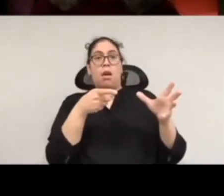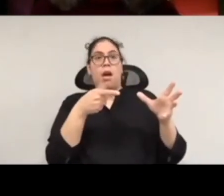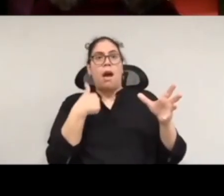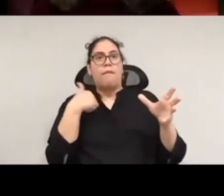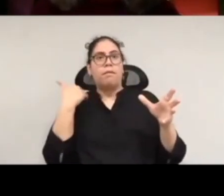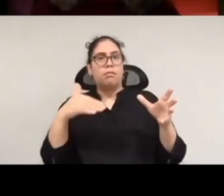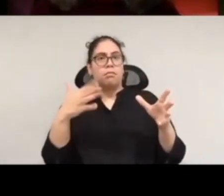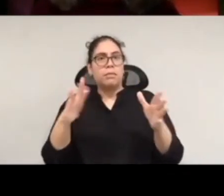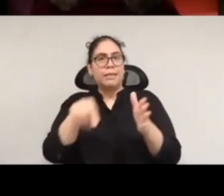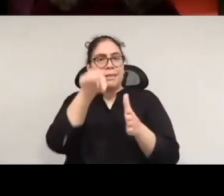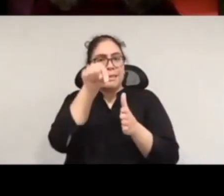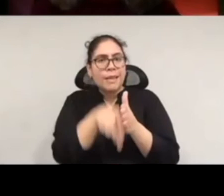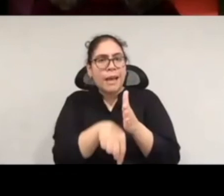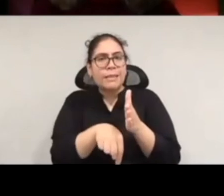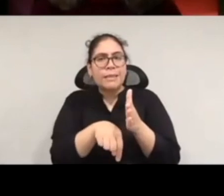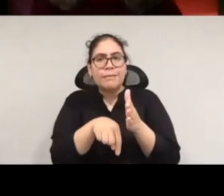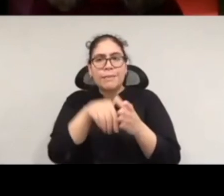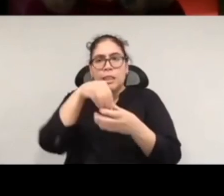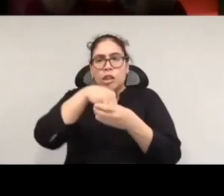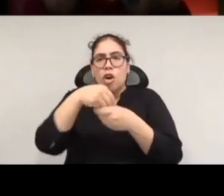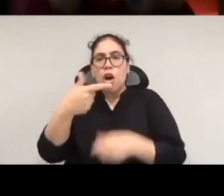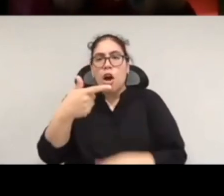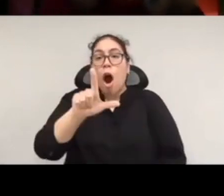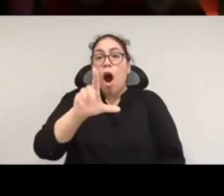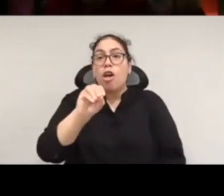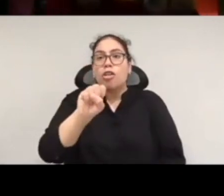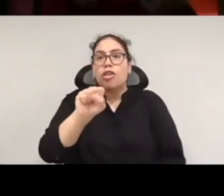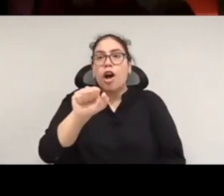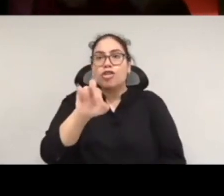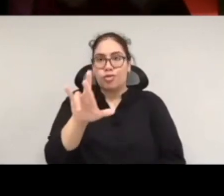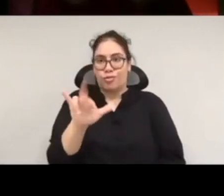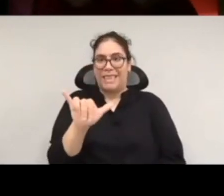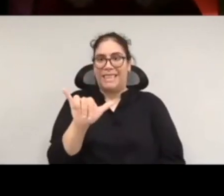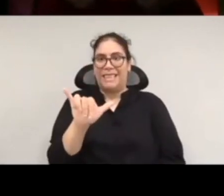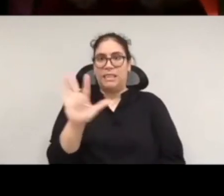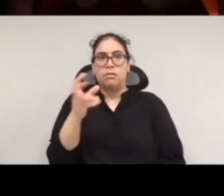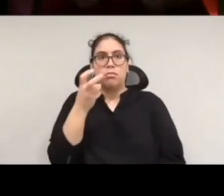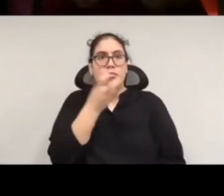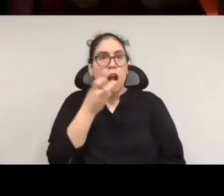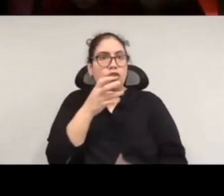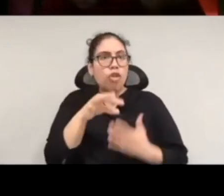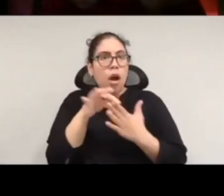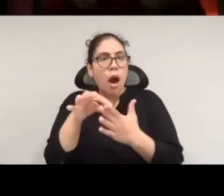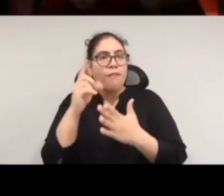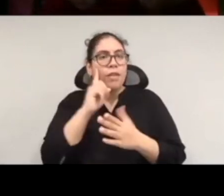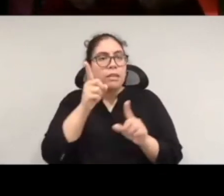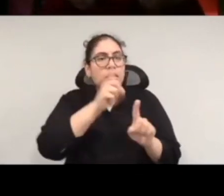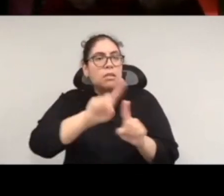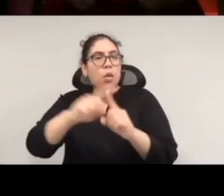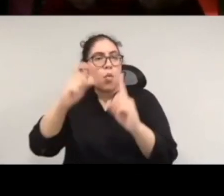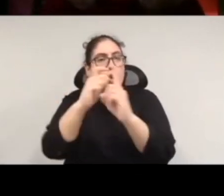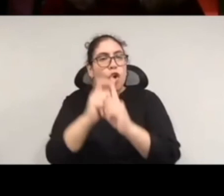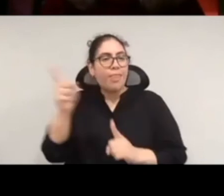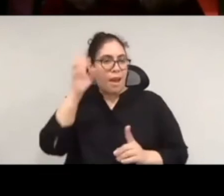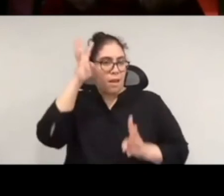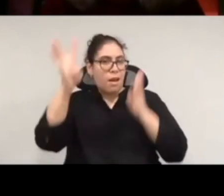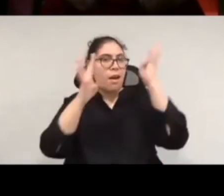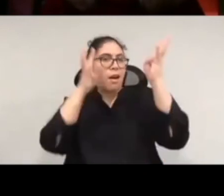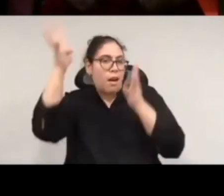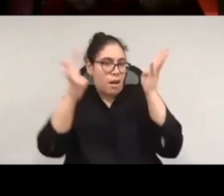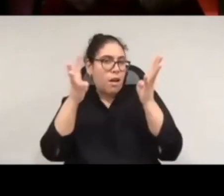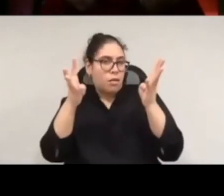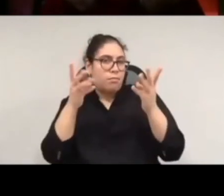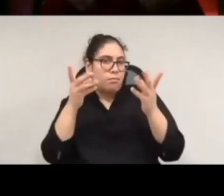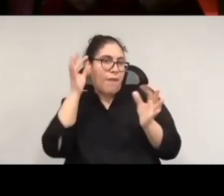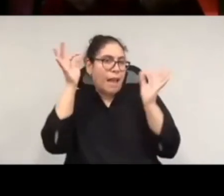extensive internal glossary and pronunciation guide for all of these different terms. That was really,